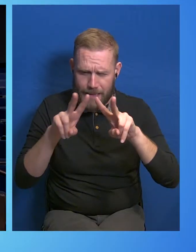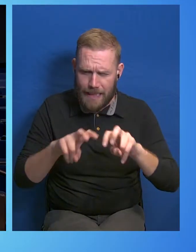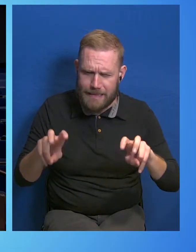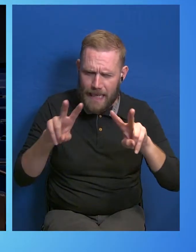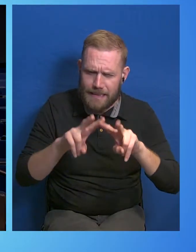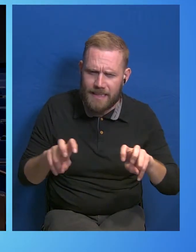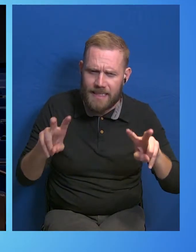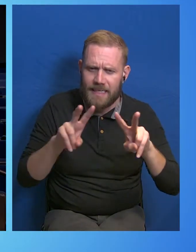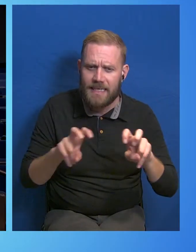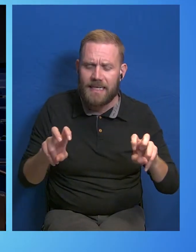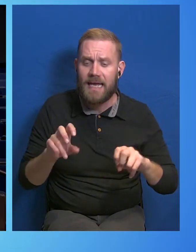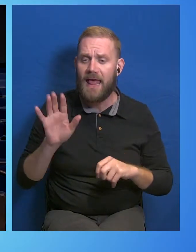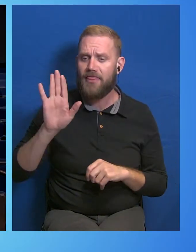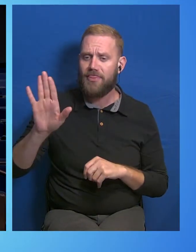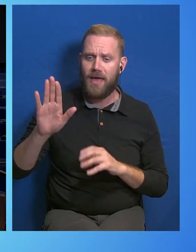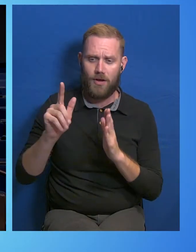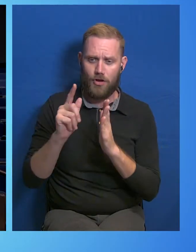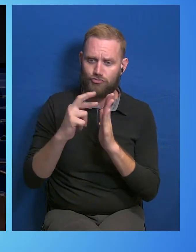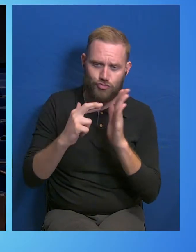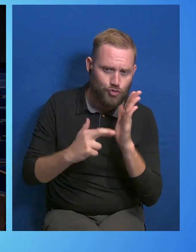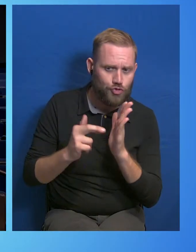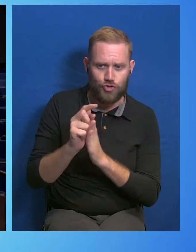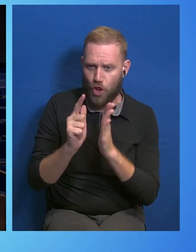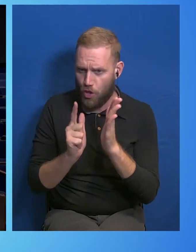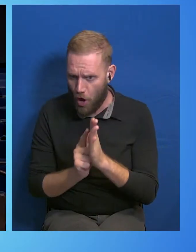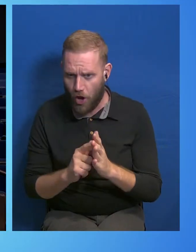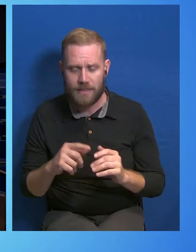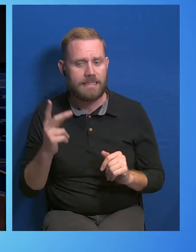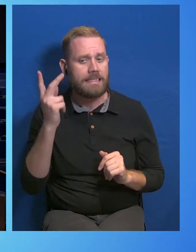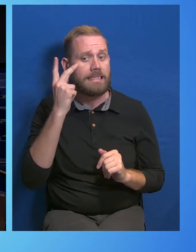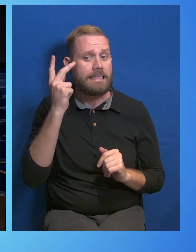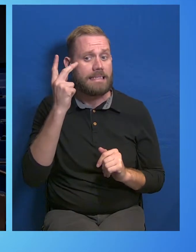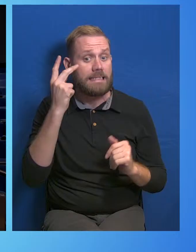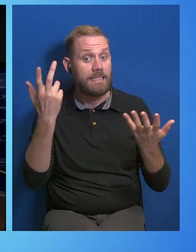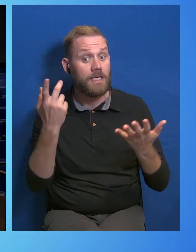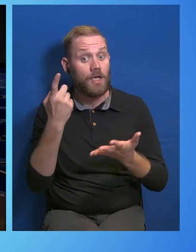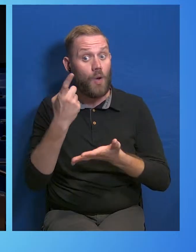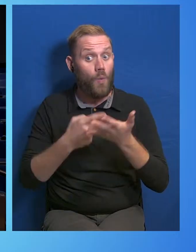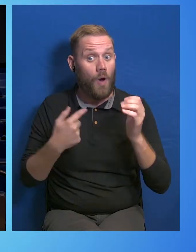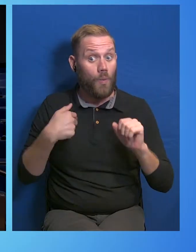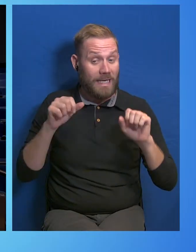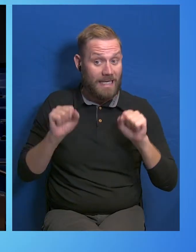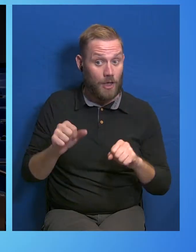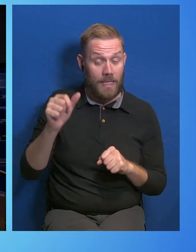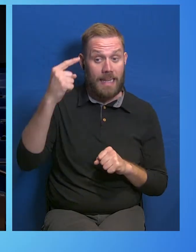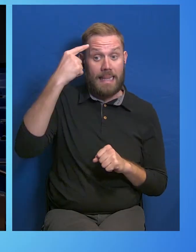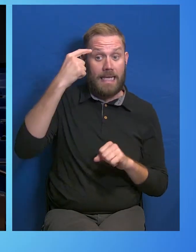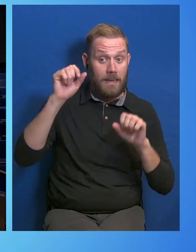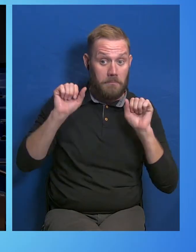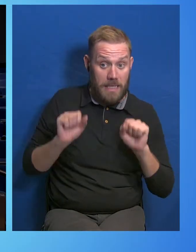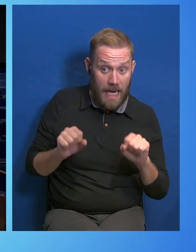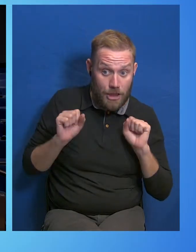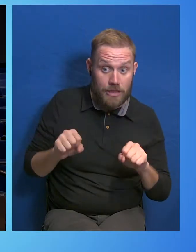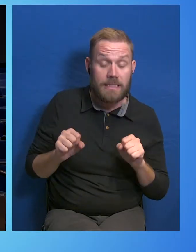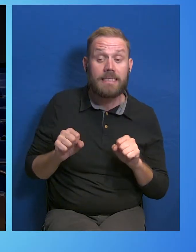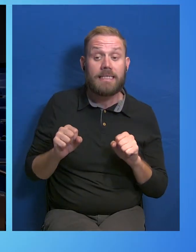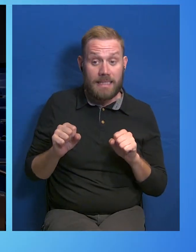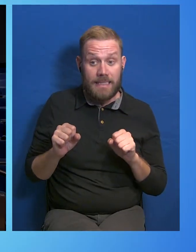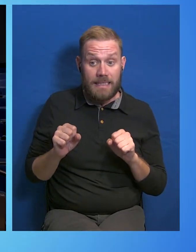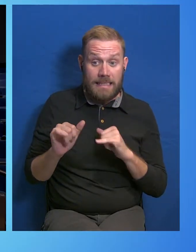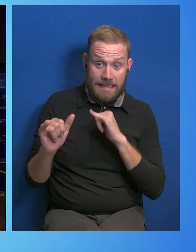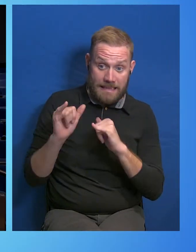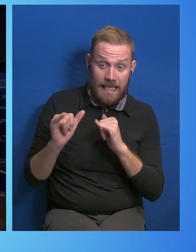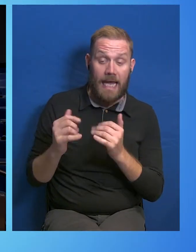dissecting ABOR's statutes to see what do we think are potential revenue